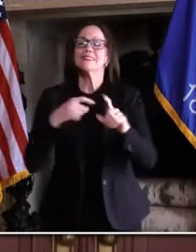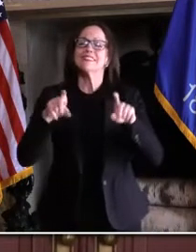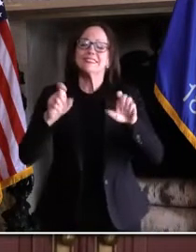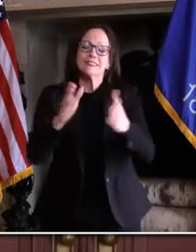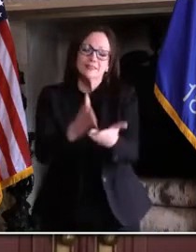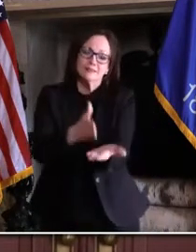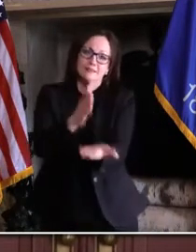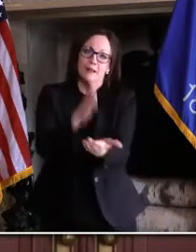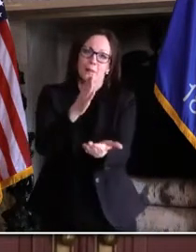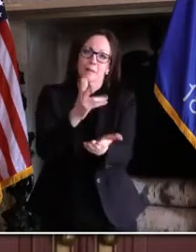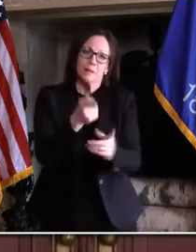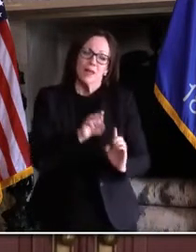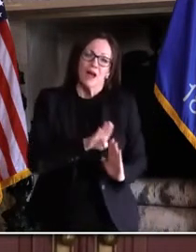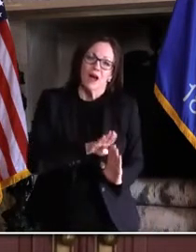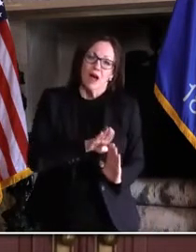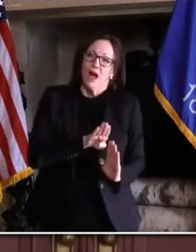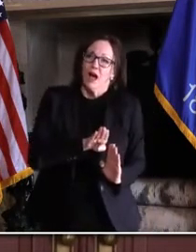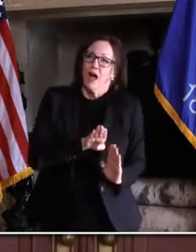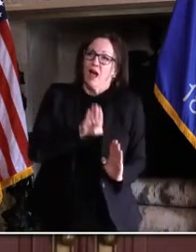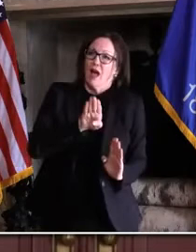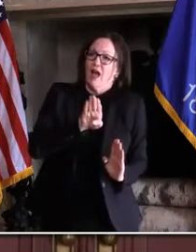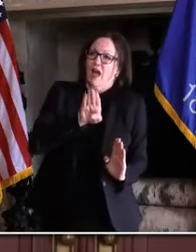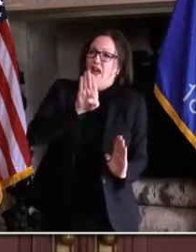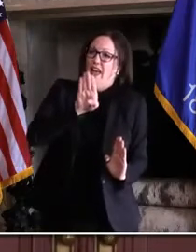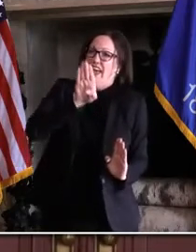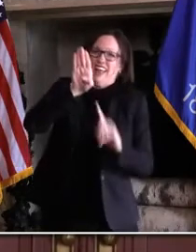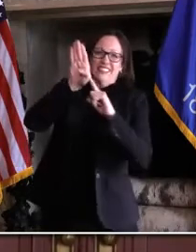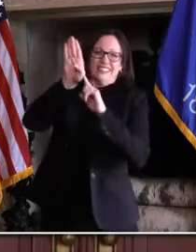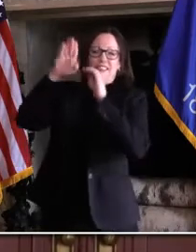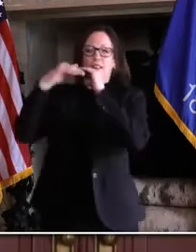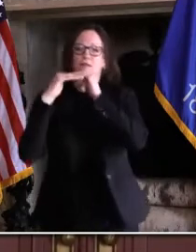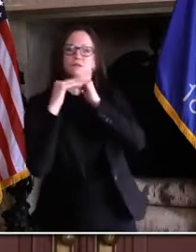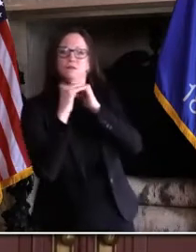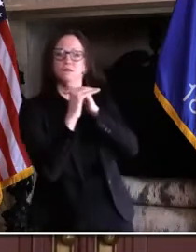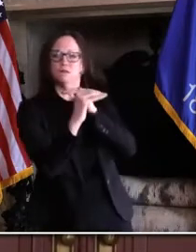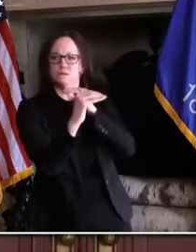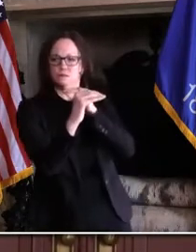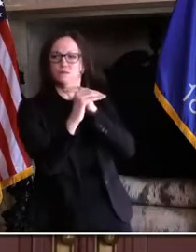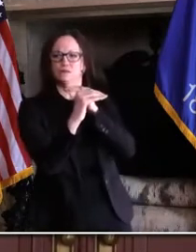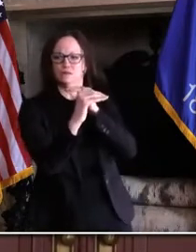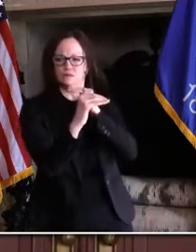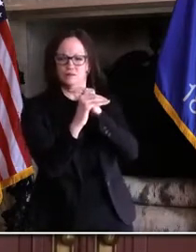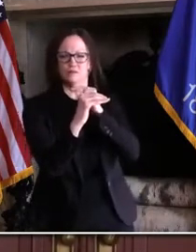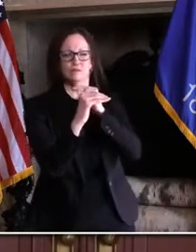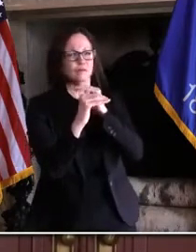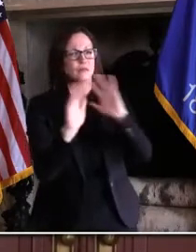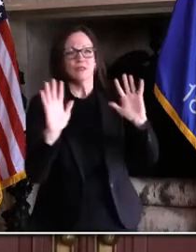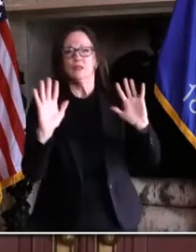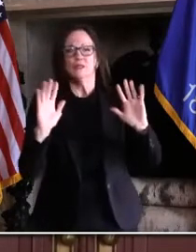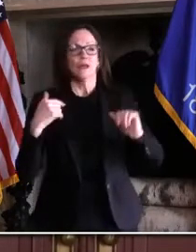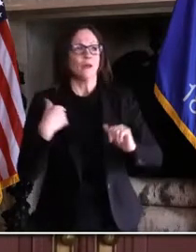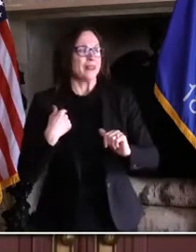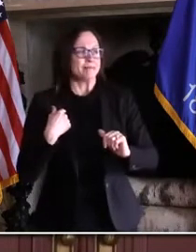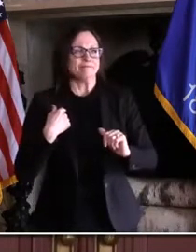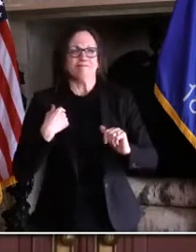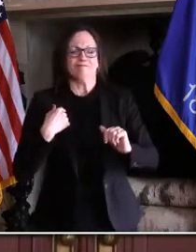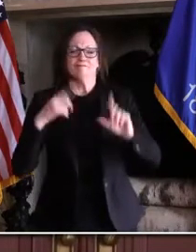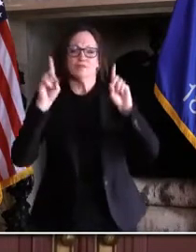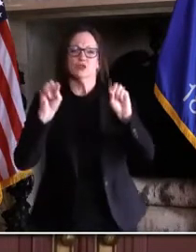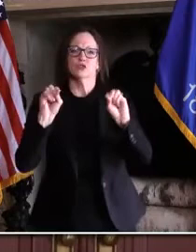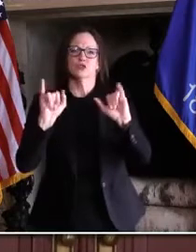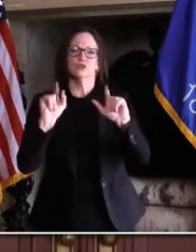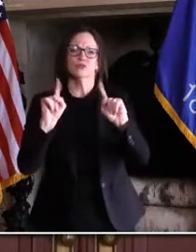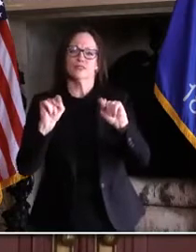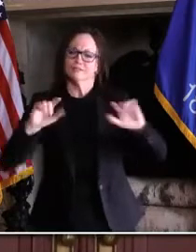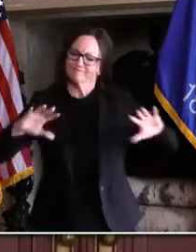overwhelmed, then that means we have to be willing to act as quickly as we are able to do to keep people safe. And that's what's always